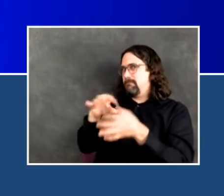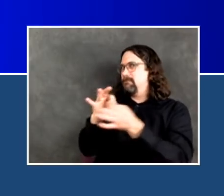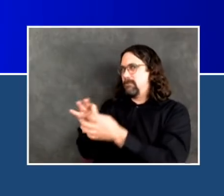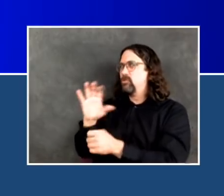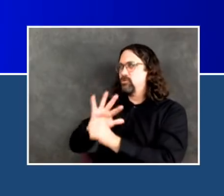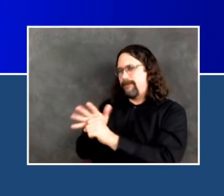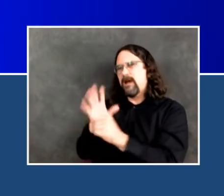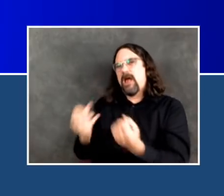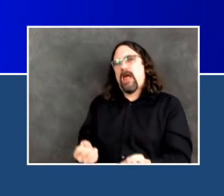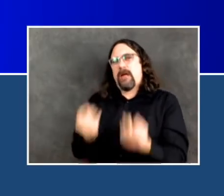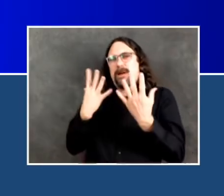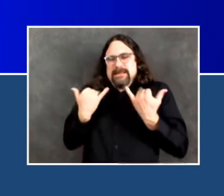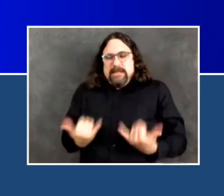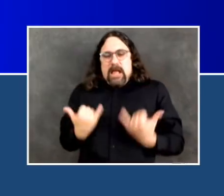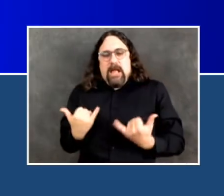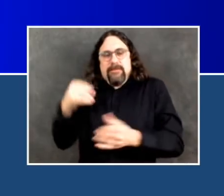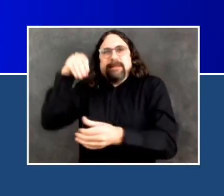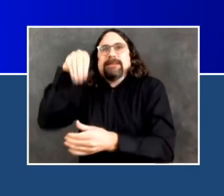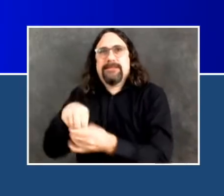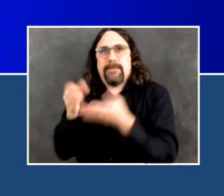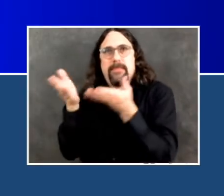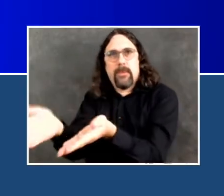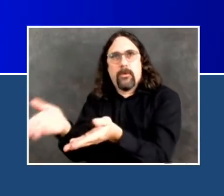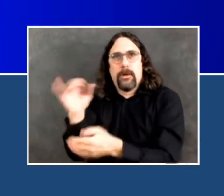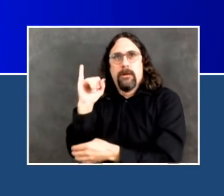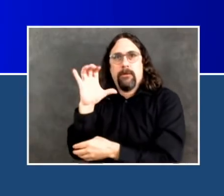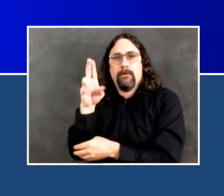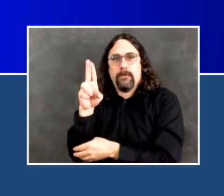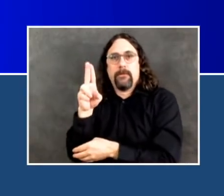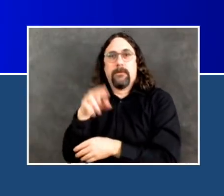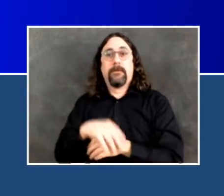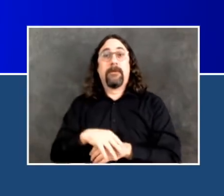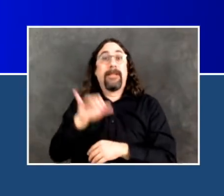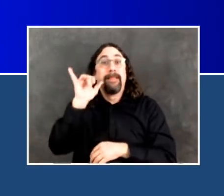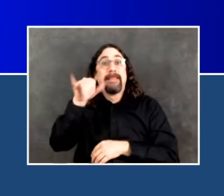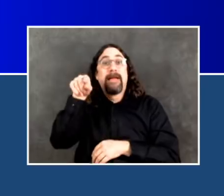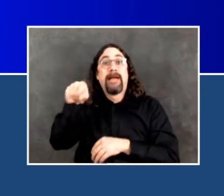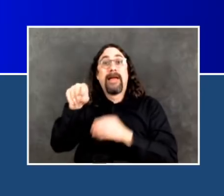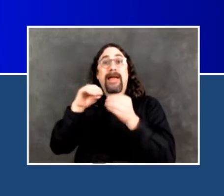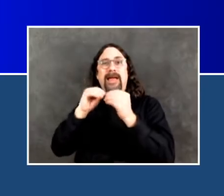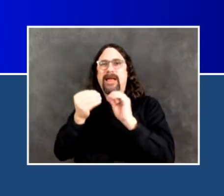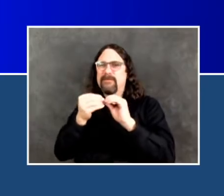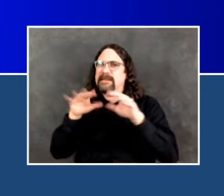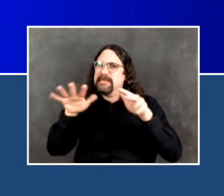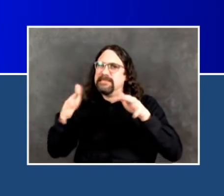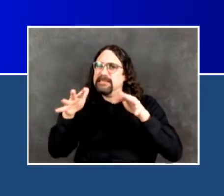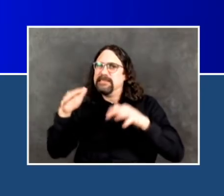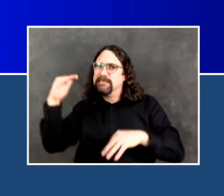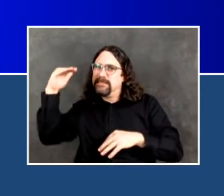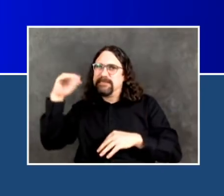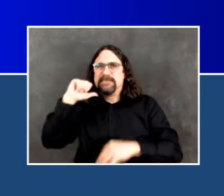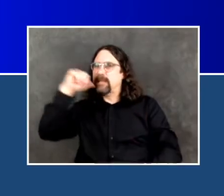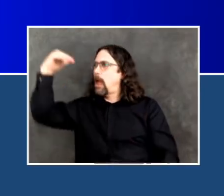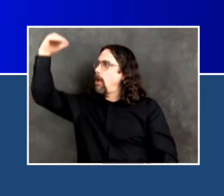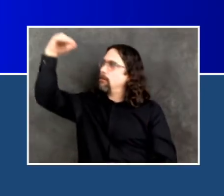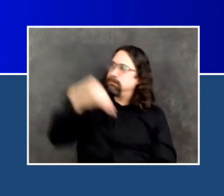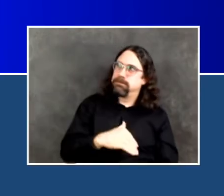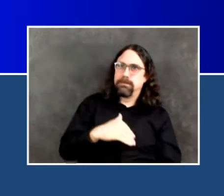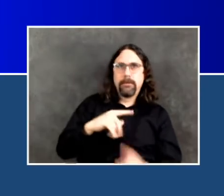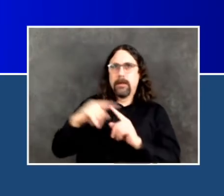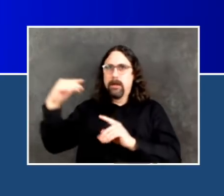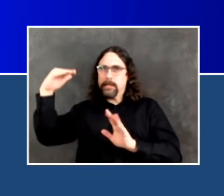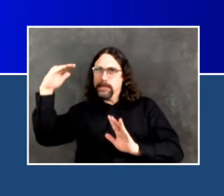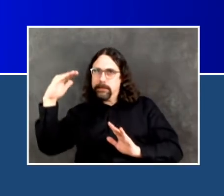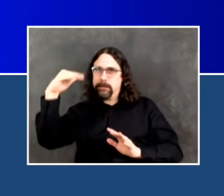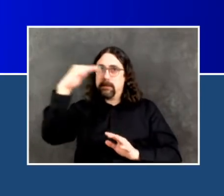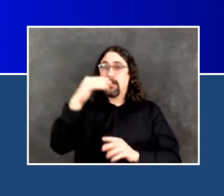now. And it's putting a huge strain, of course, on our hospital system. And so much of what we have done over the